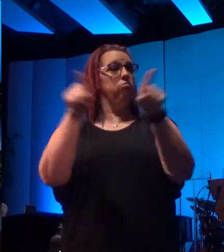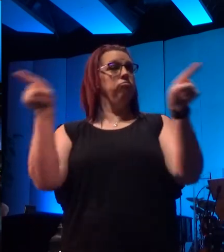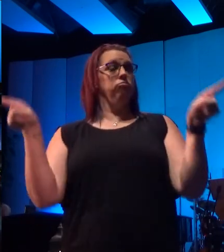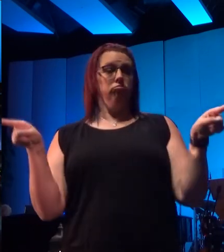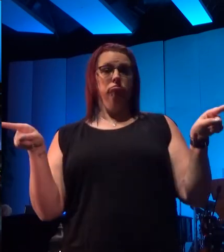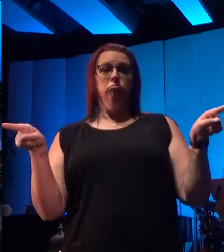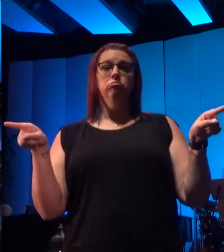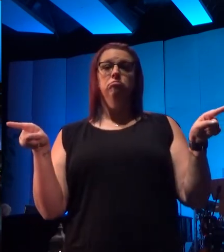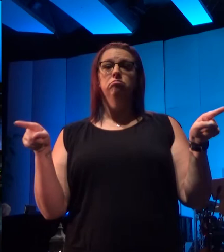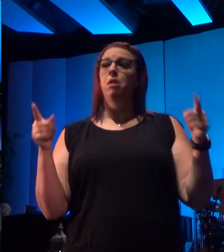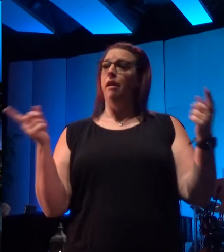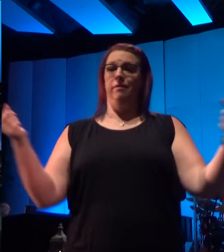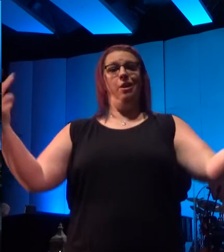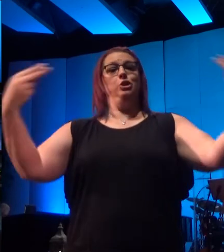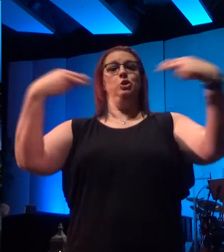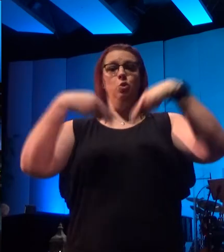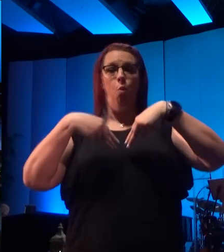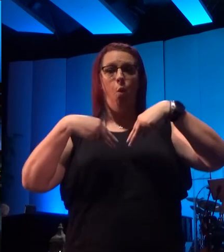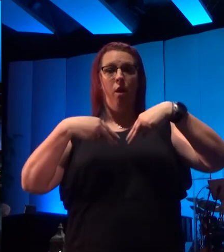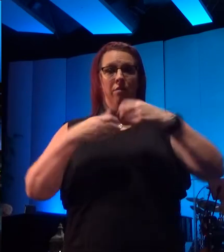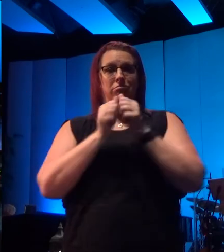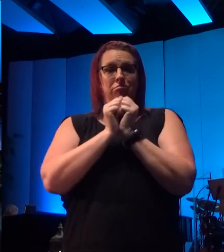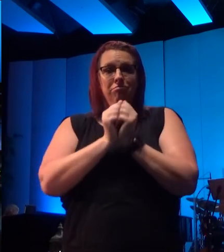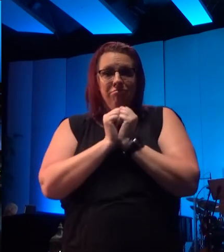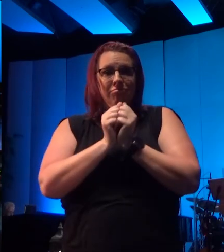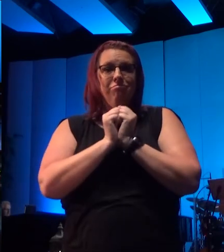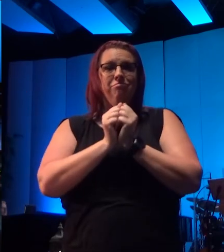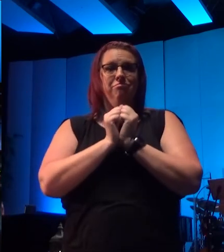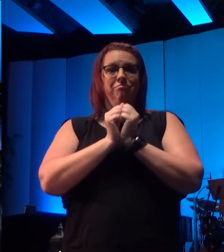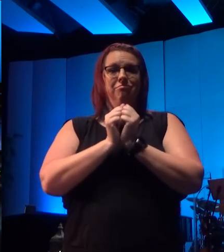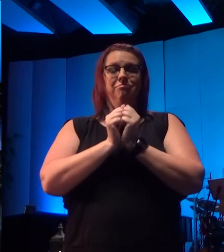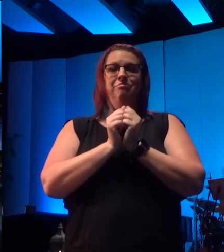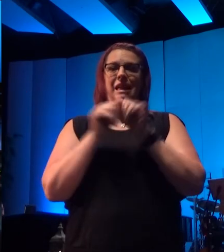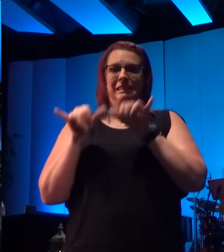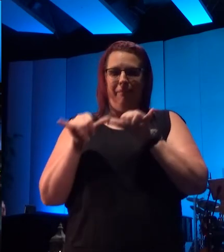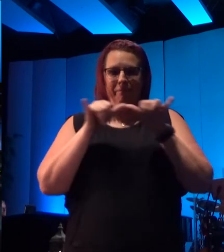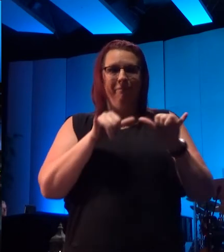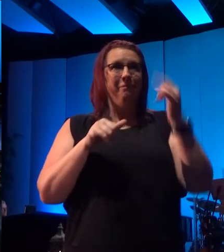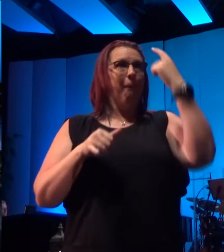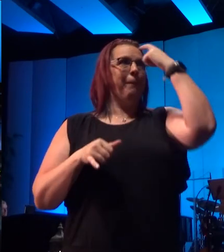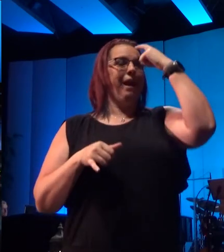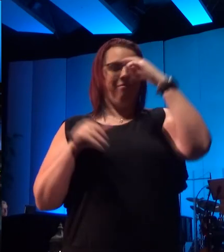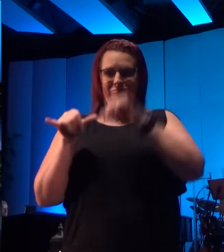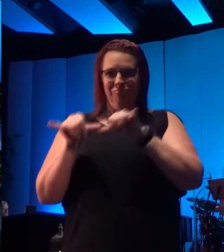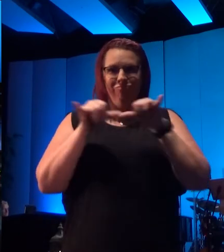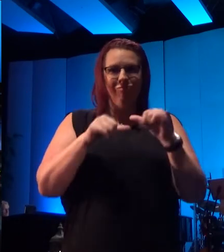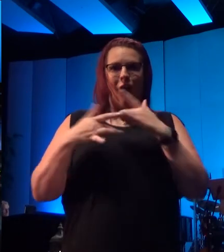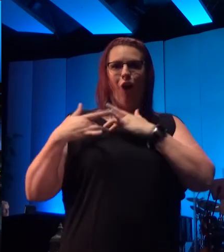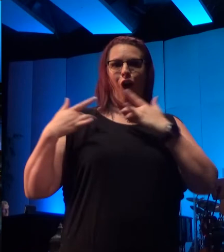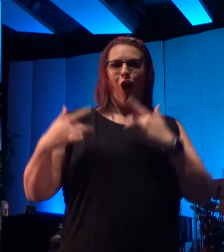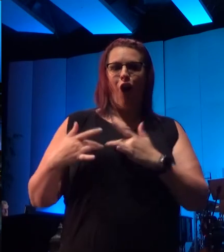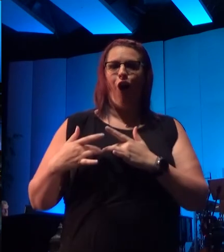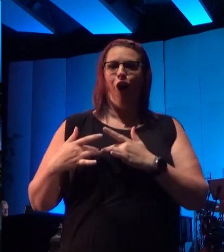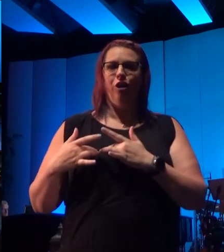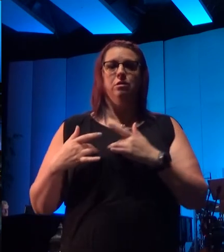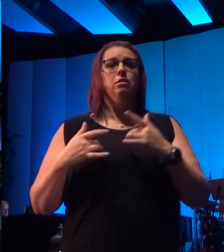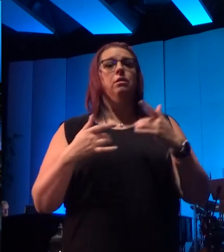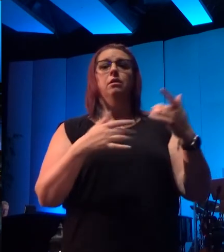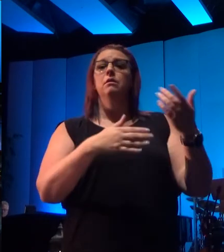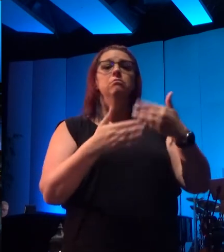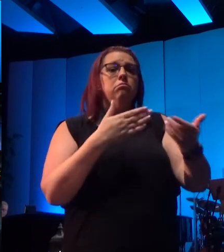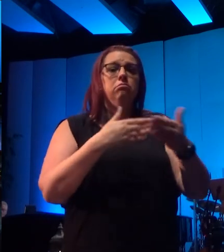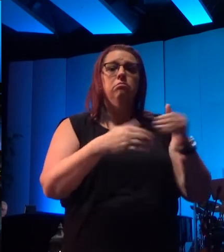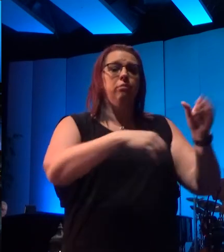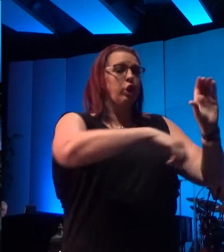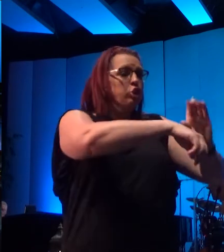and for all who join together in like-minded, like-hearted communities, whether gathering in church or mosque